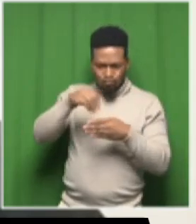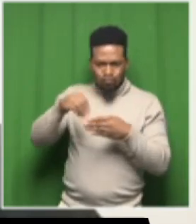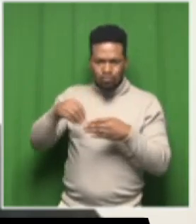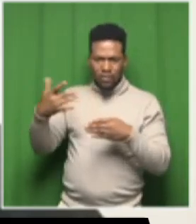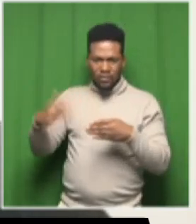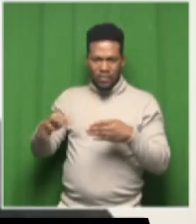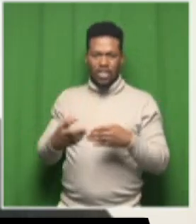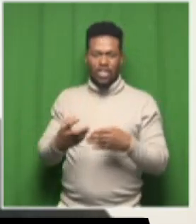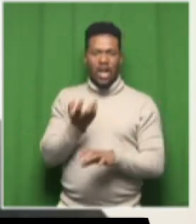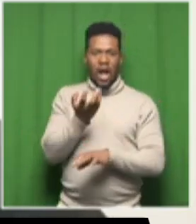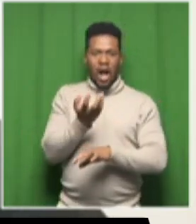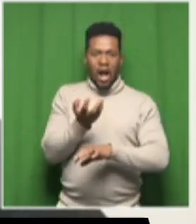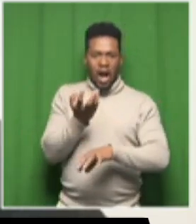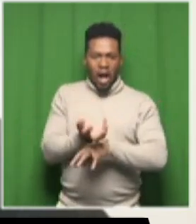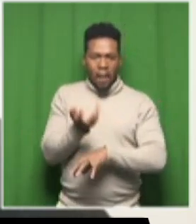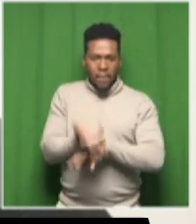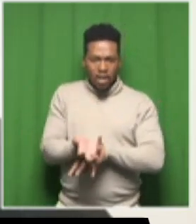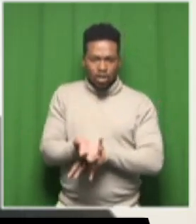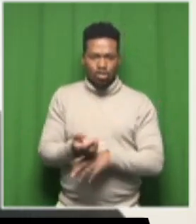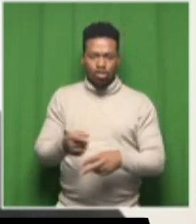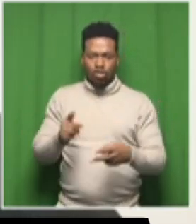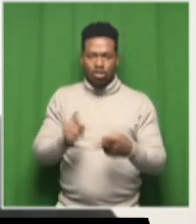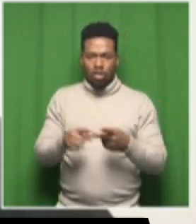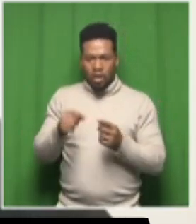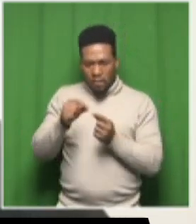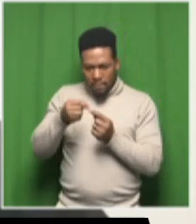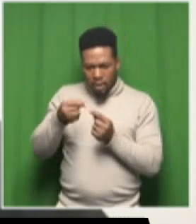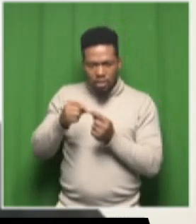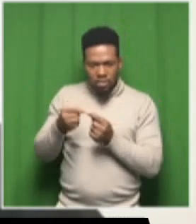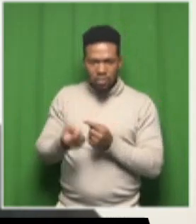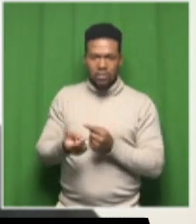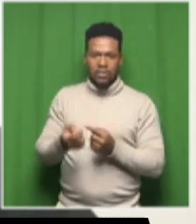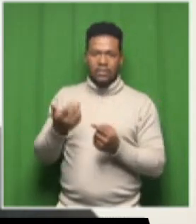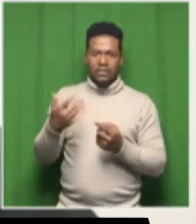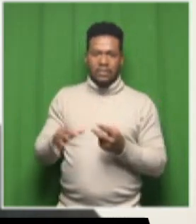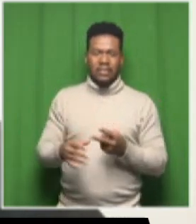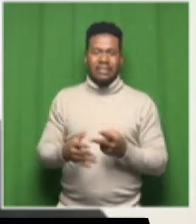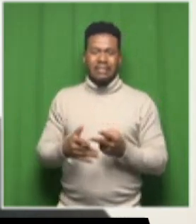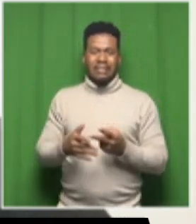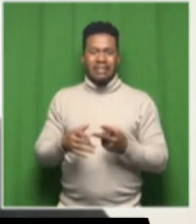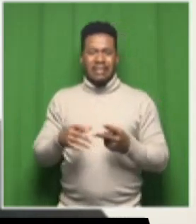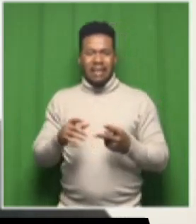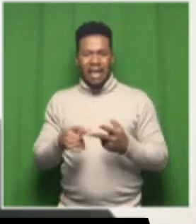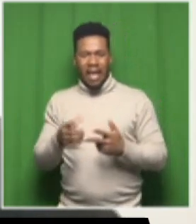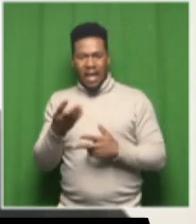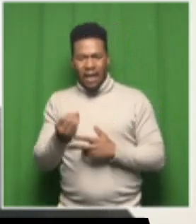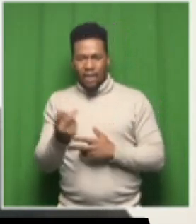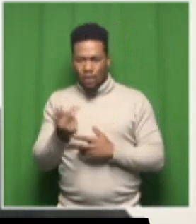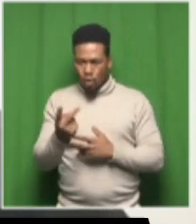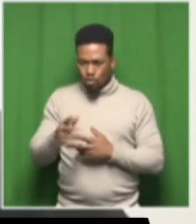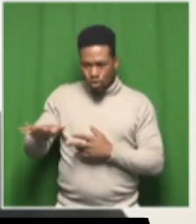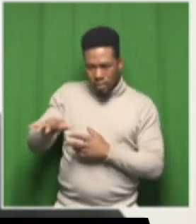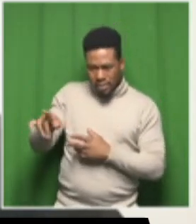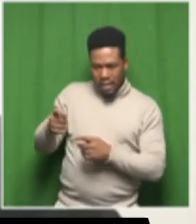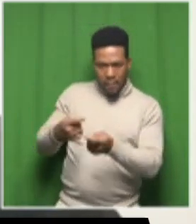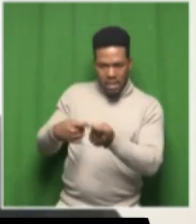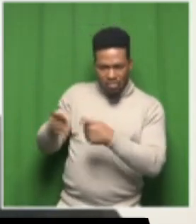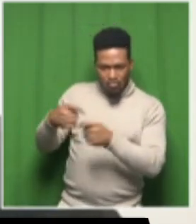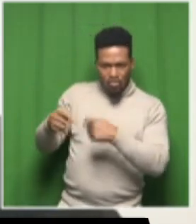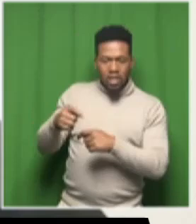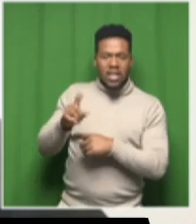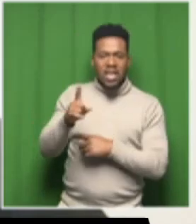and sugar beans, and also having 2 sites of piggery, whereby I sell piglets